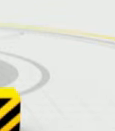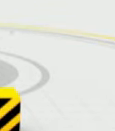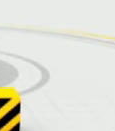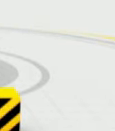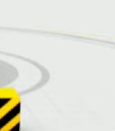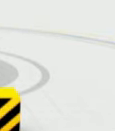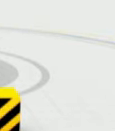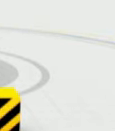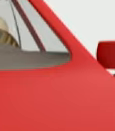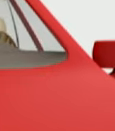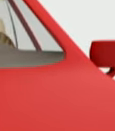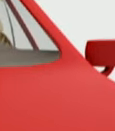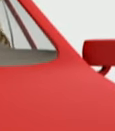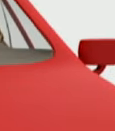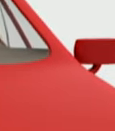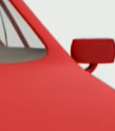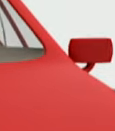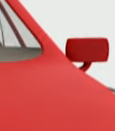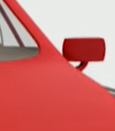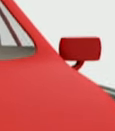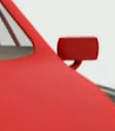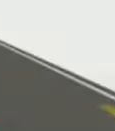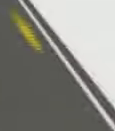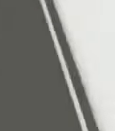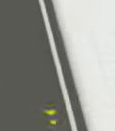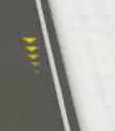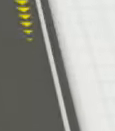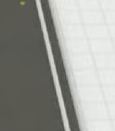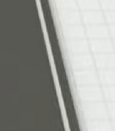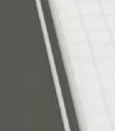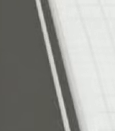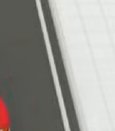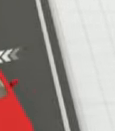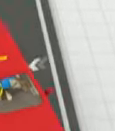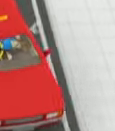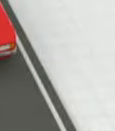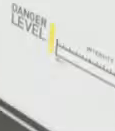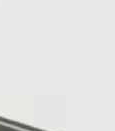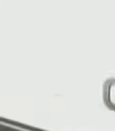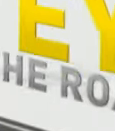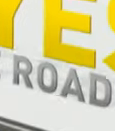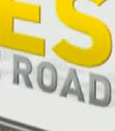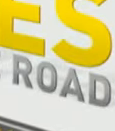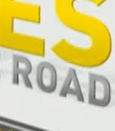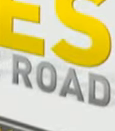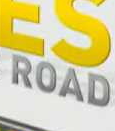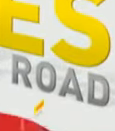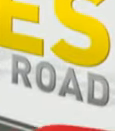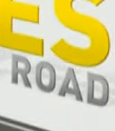and help save lives. Multitasking whilst driving is dangerous. Never take your eyes or attention off the